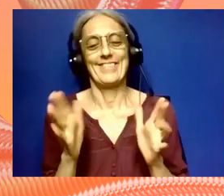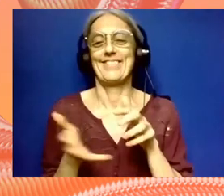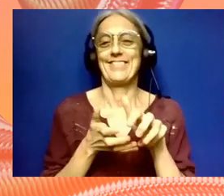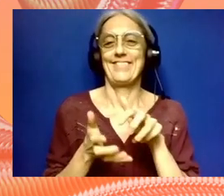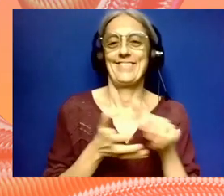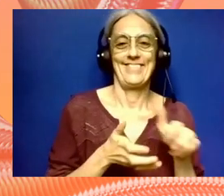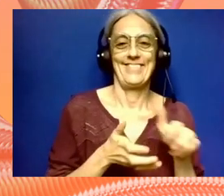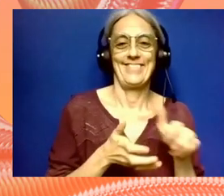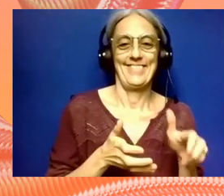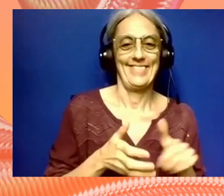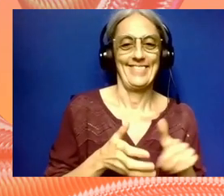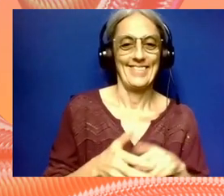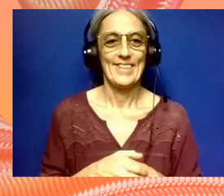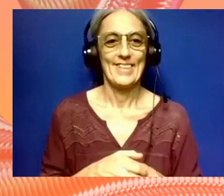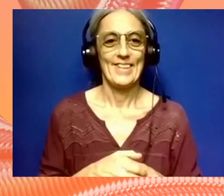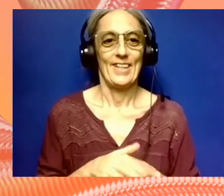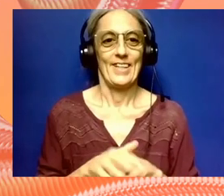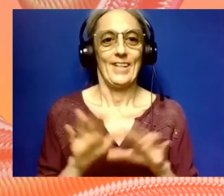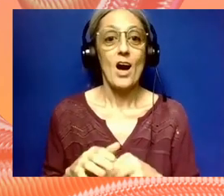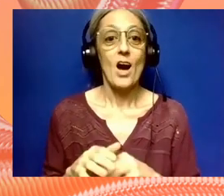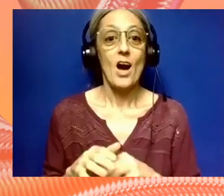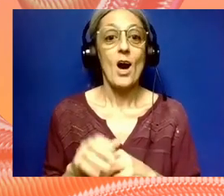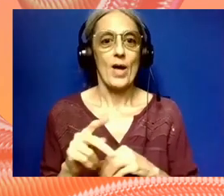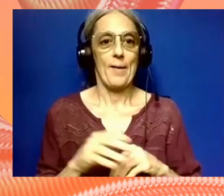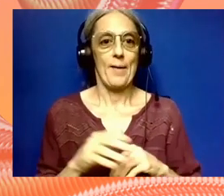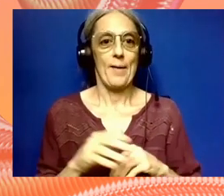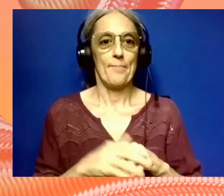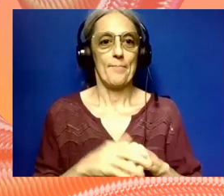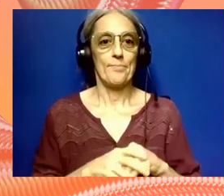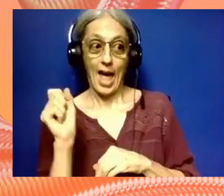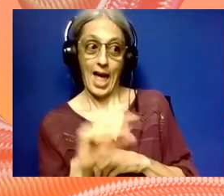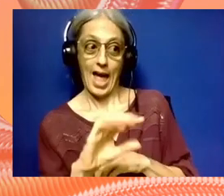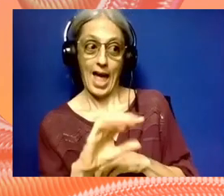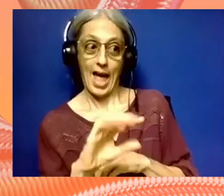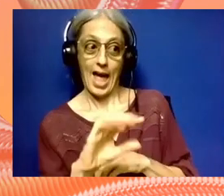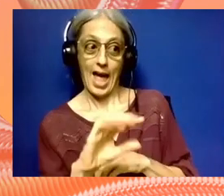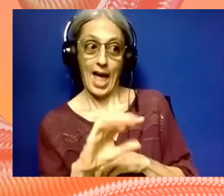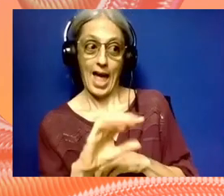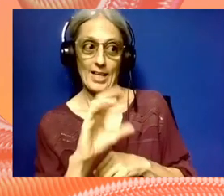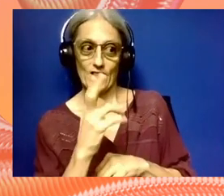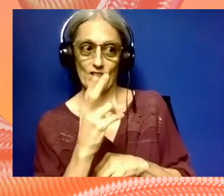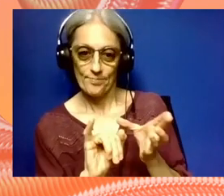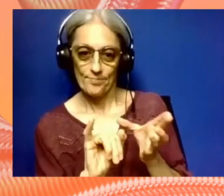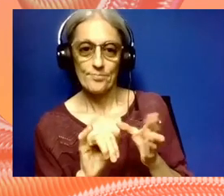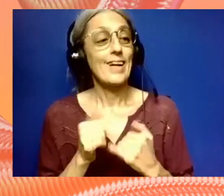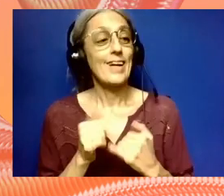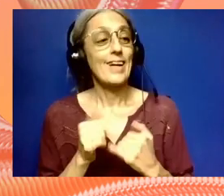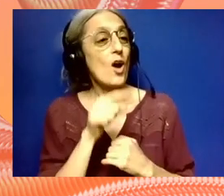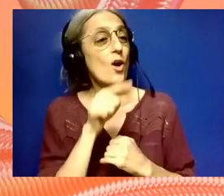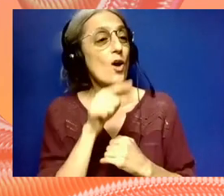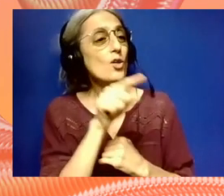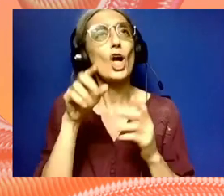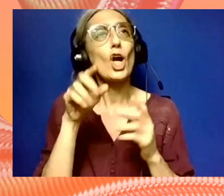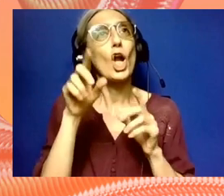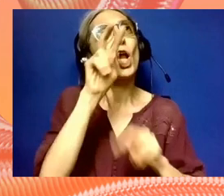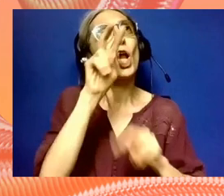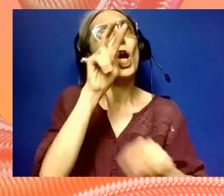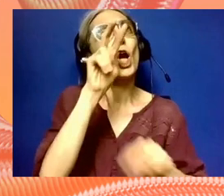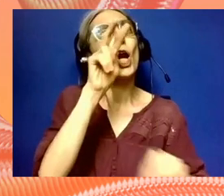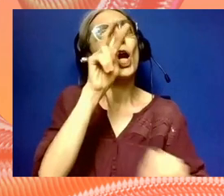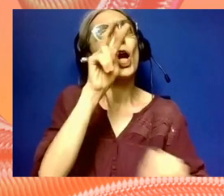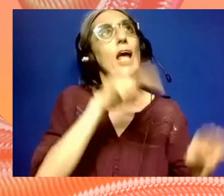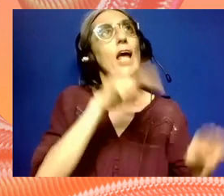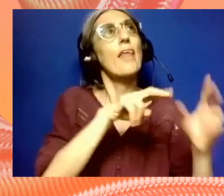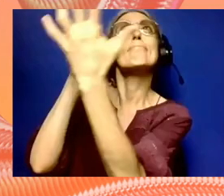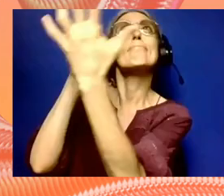Chani, question for you. Because you are looking at the stars and you have, like, we know we've listened to you, we've talked to